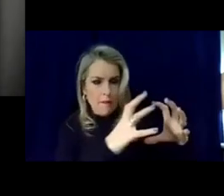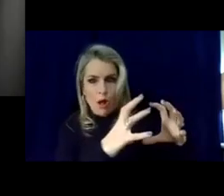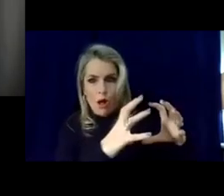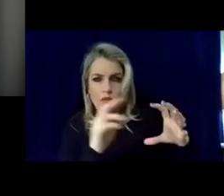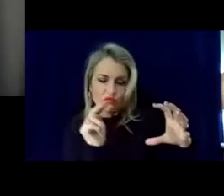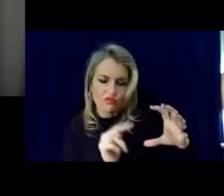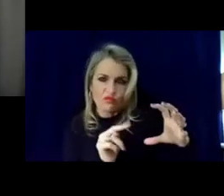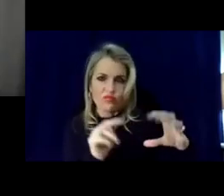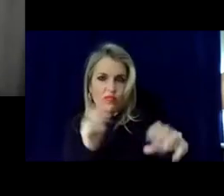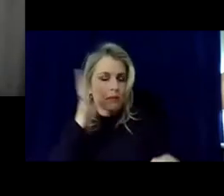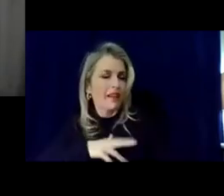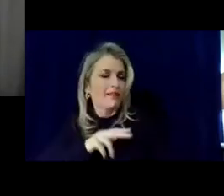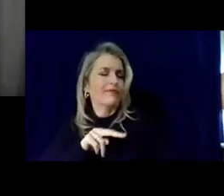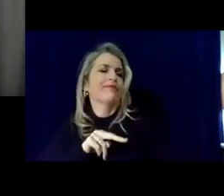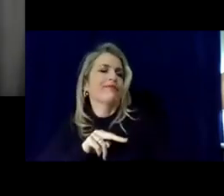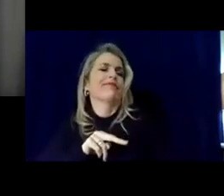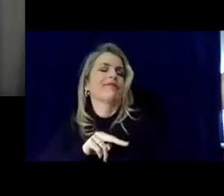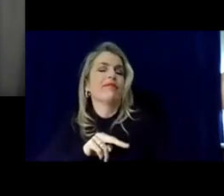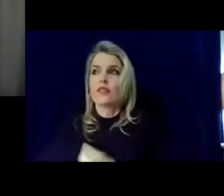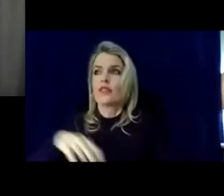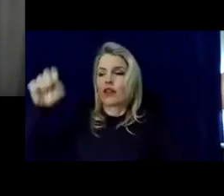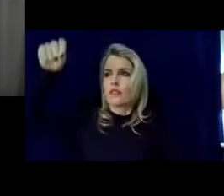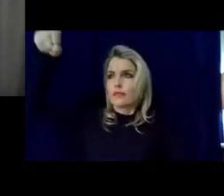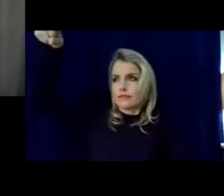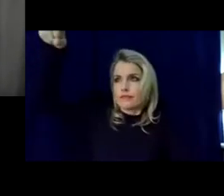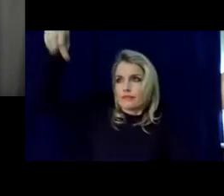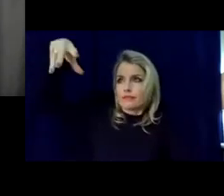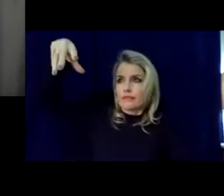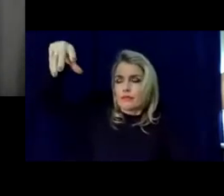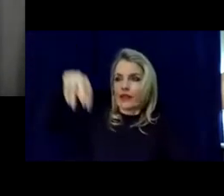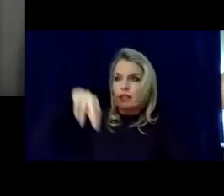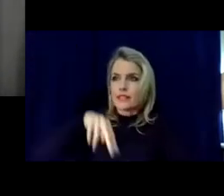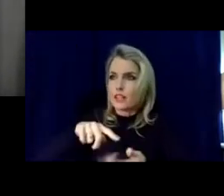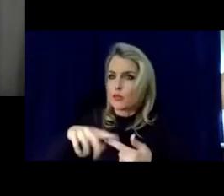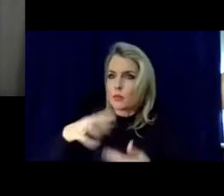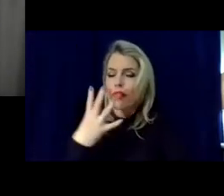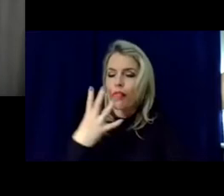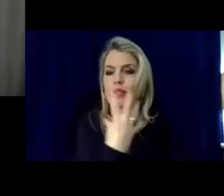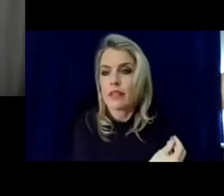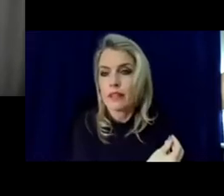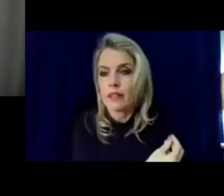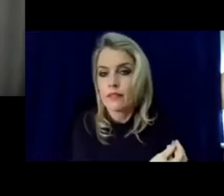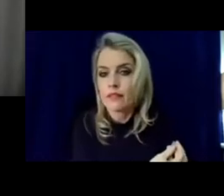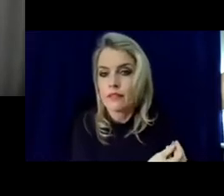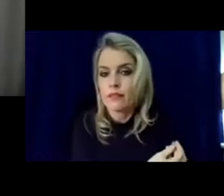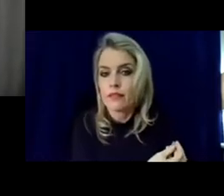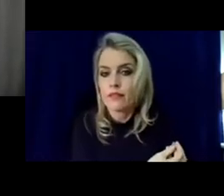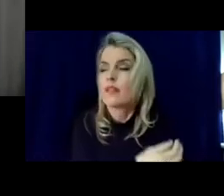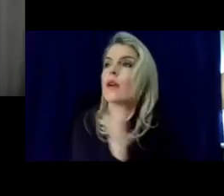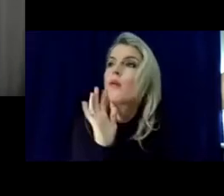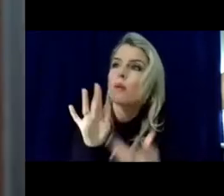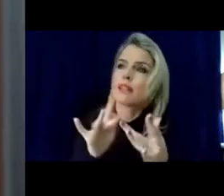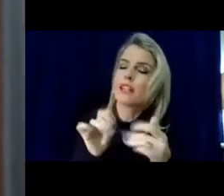smug. She drops the envelope onto the side table and stands to leave. We'll be in touch.